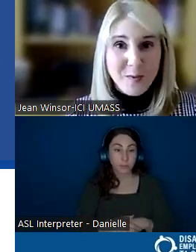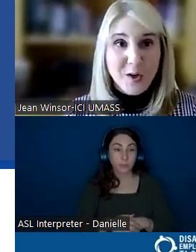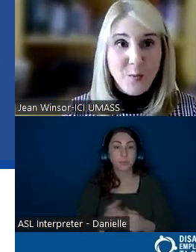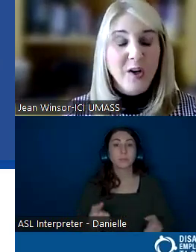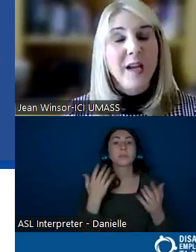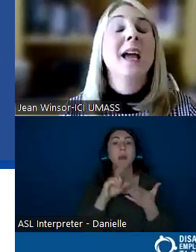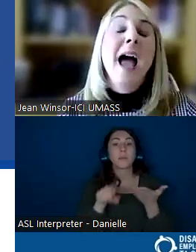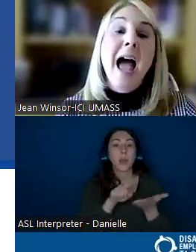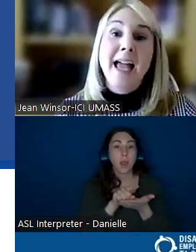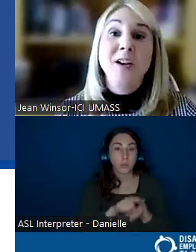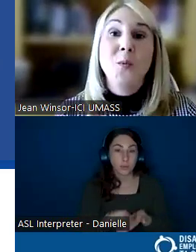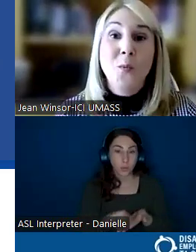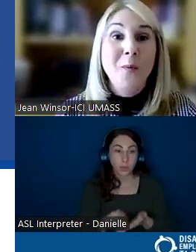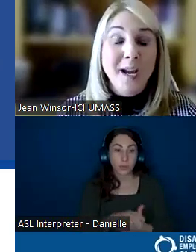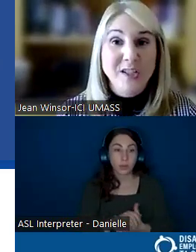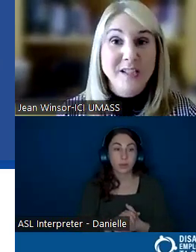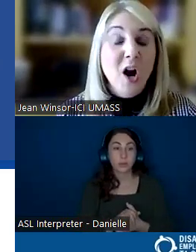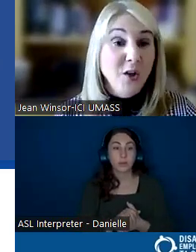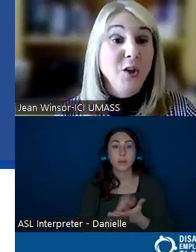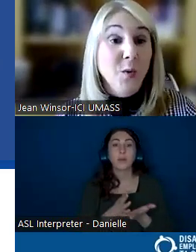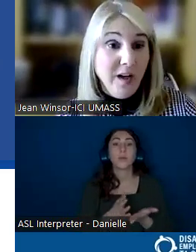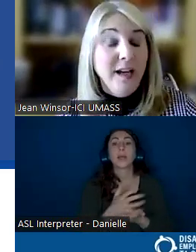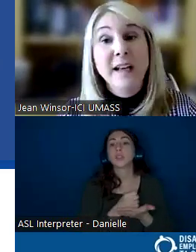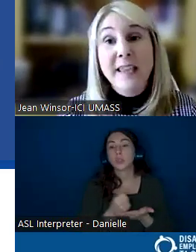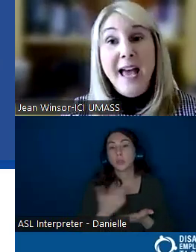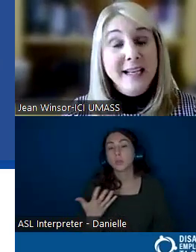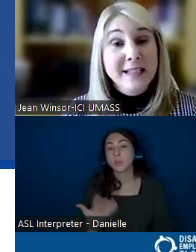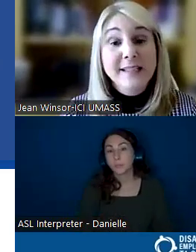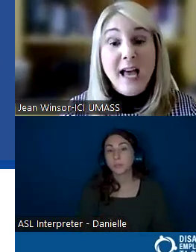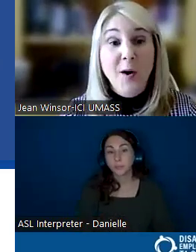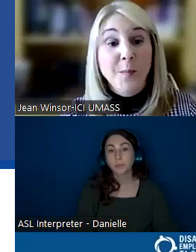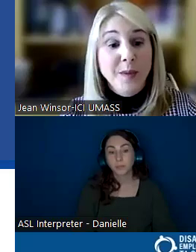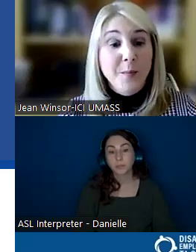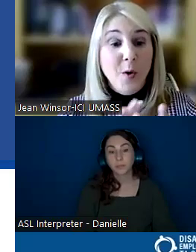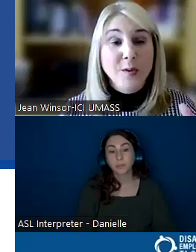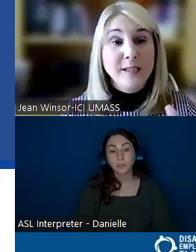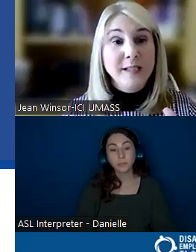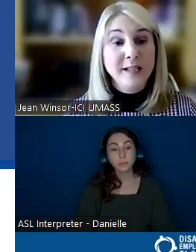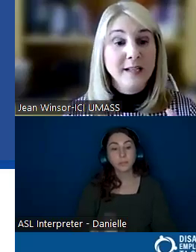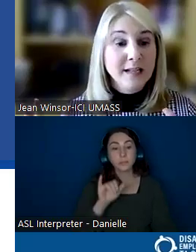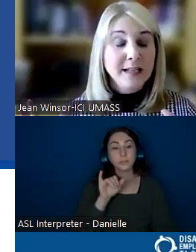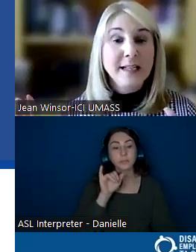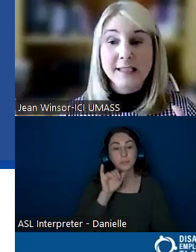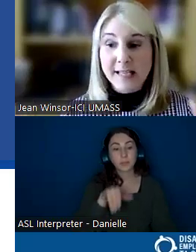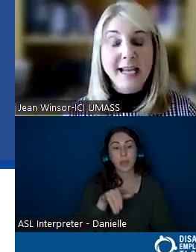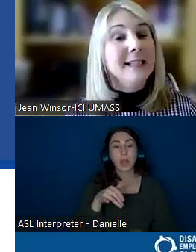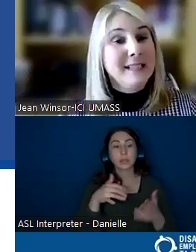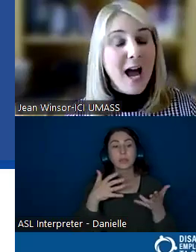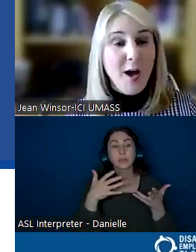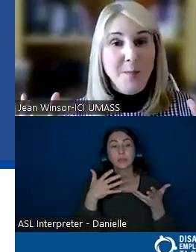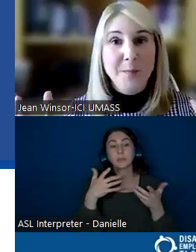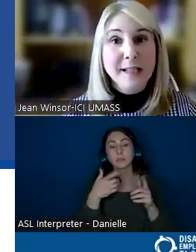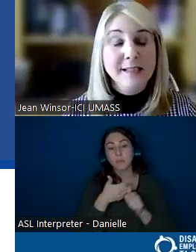hours a week are you working? And what wages are you earning? That is the most